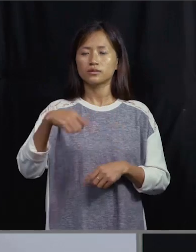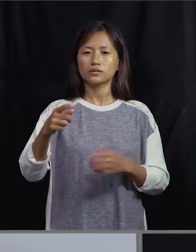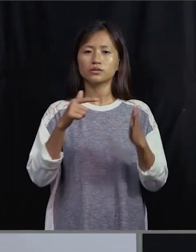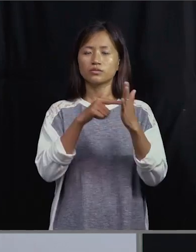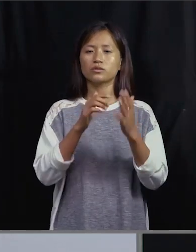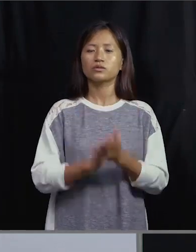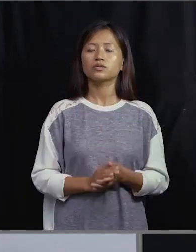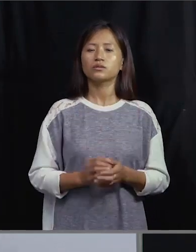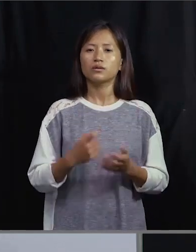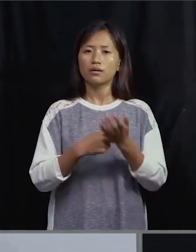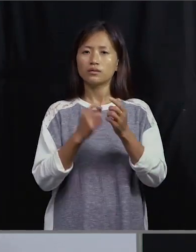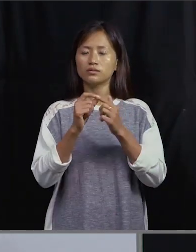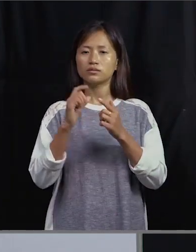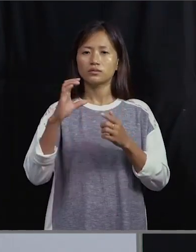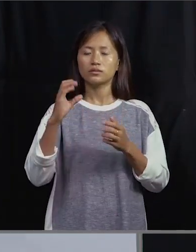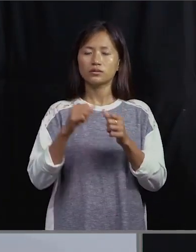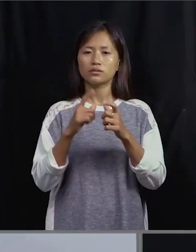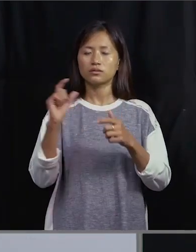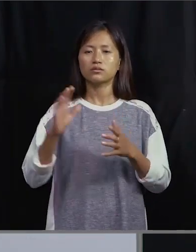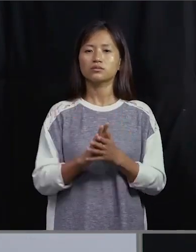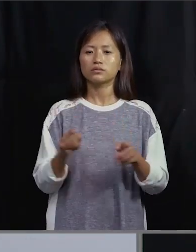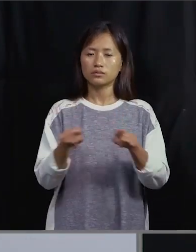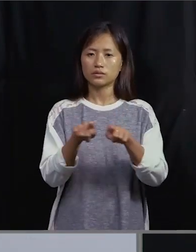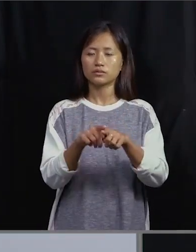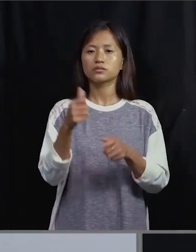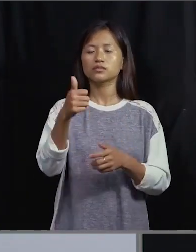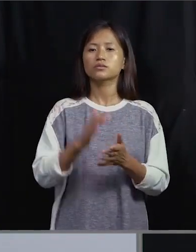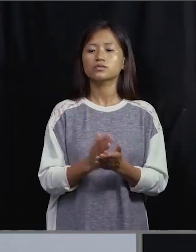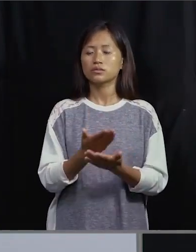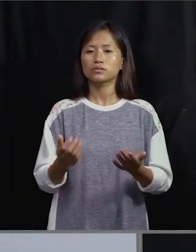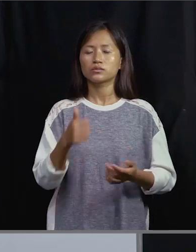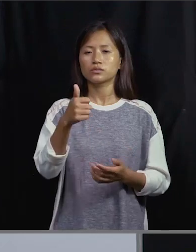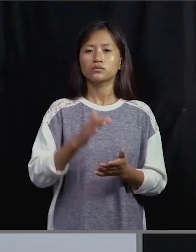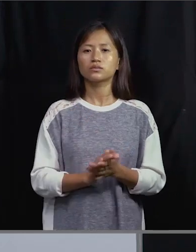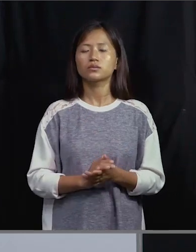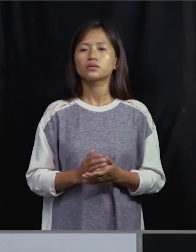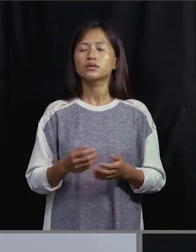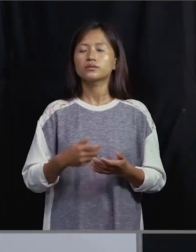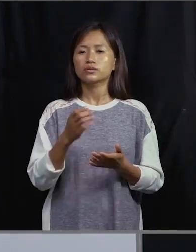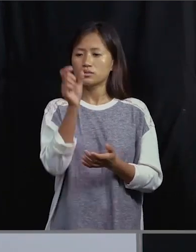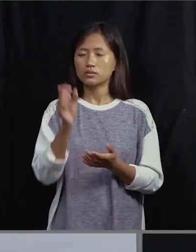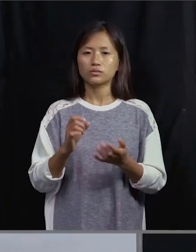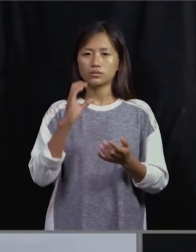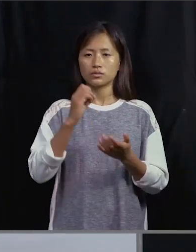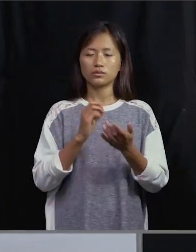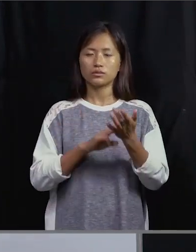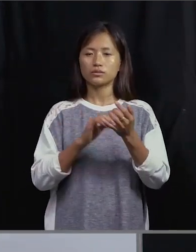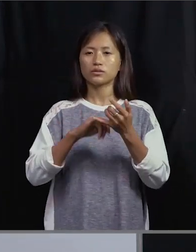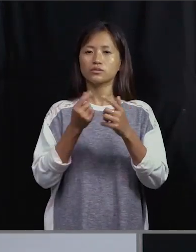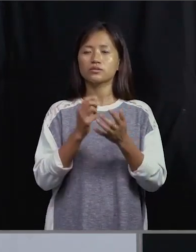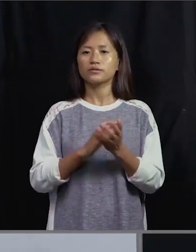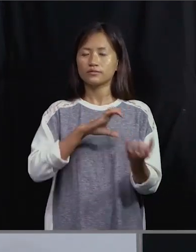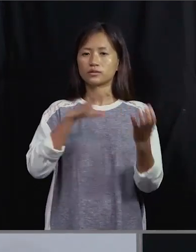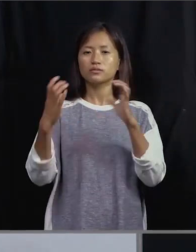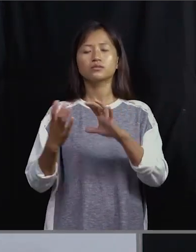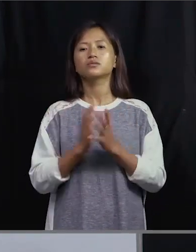try to recall the meaning of related goods. Related goods are those goods whose demand by consumer changes because of